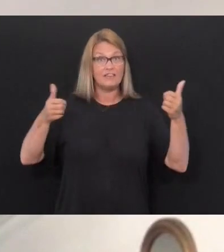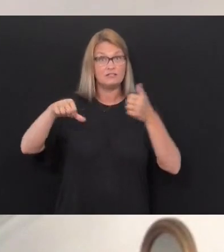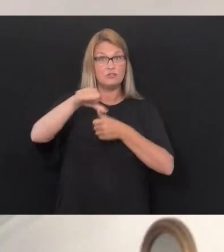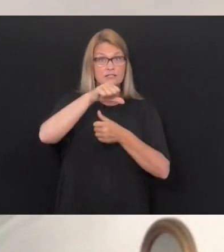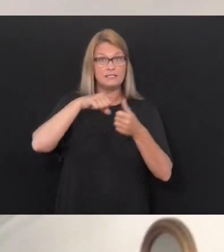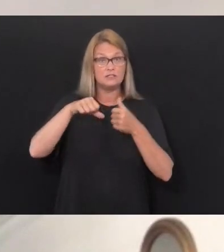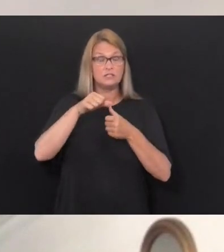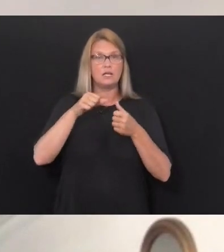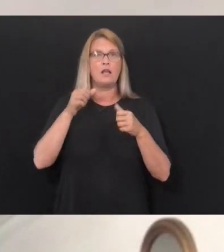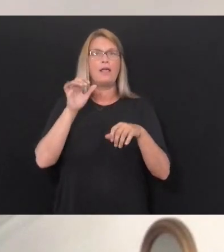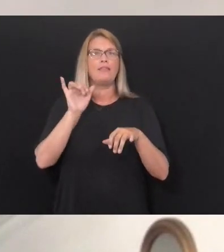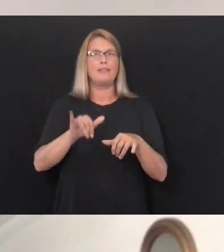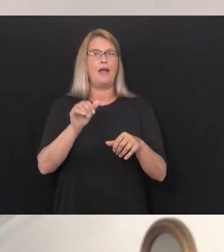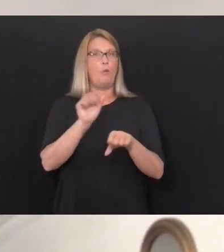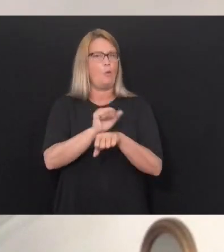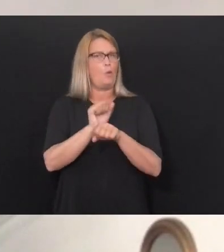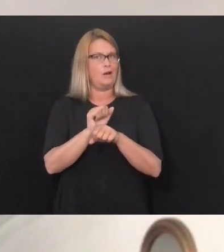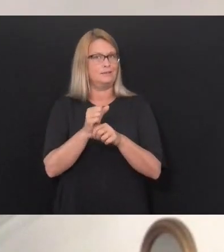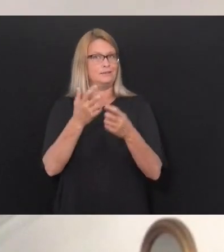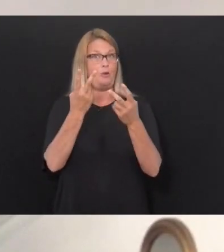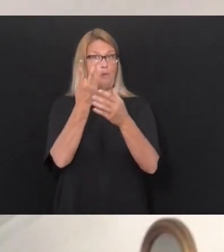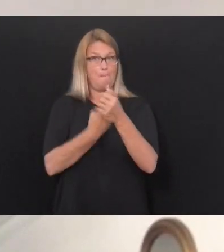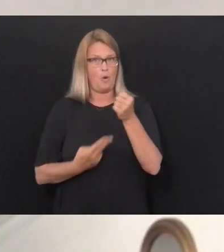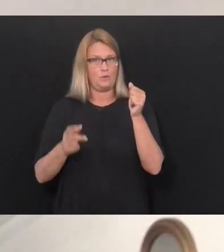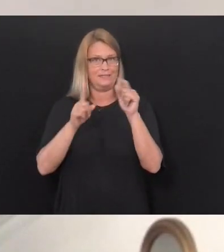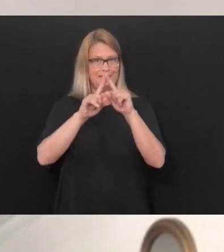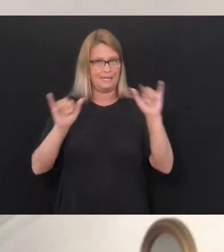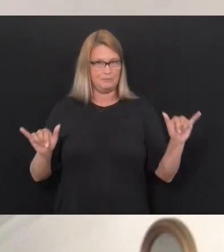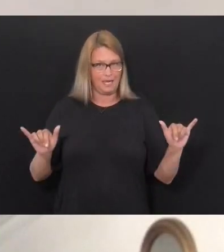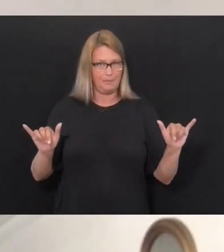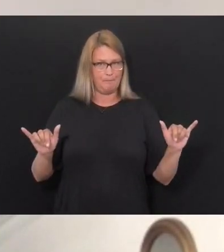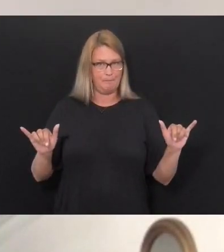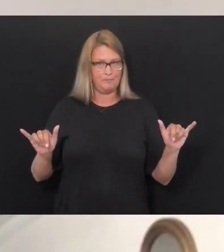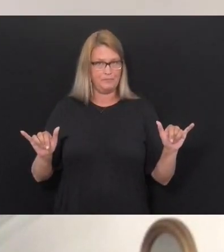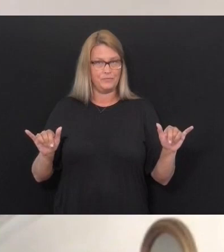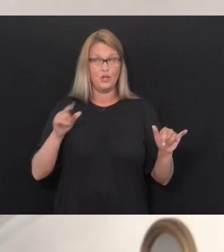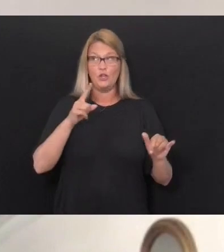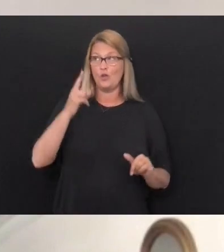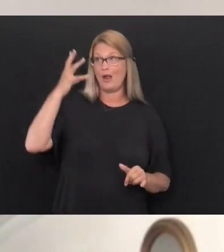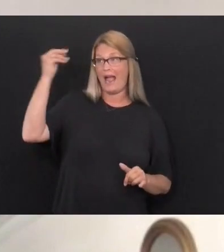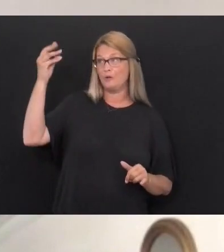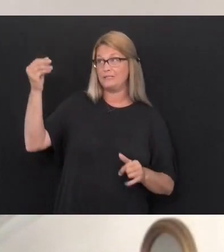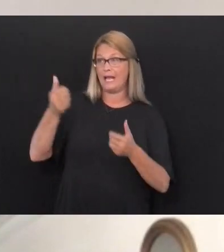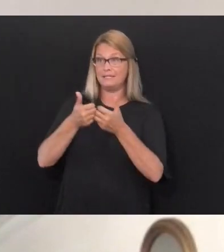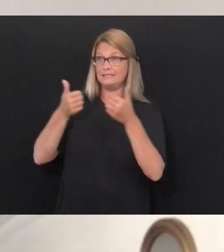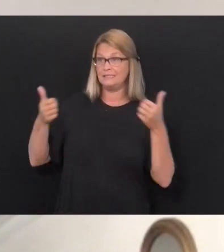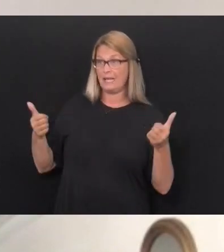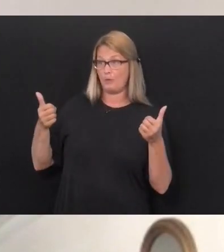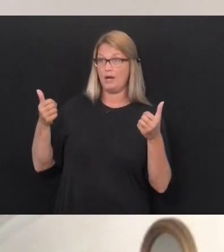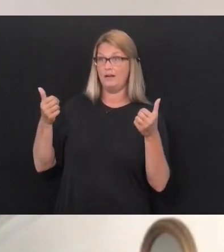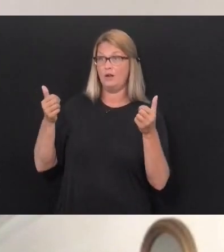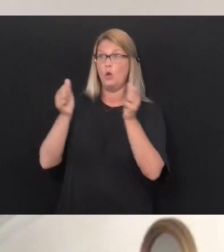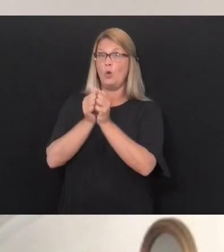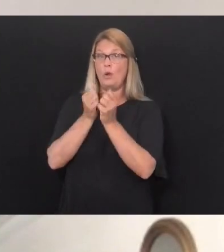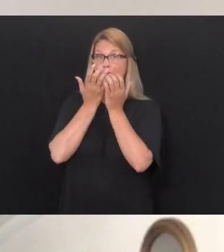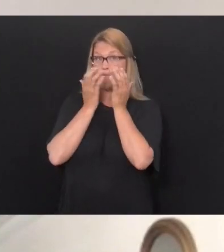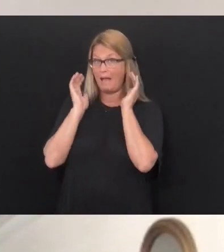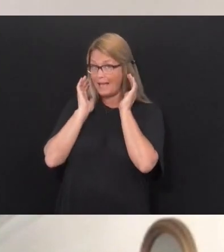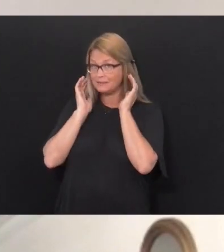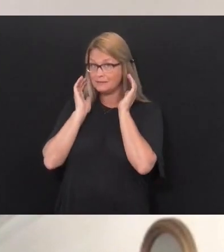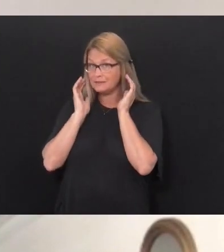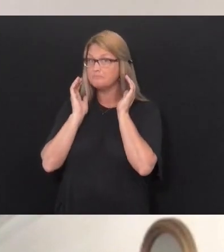pulled and or potentially businesses being shut down. Can you talk about under what guidelines that